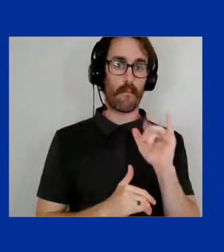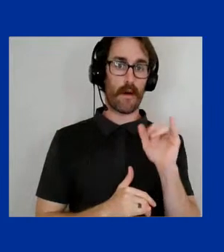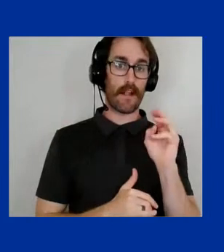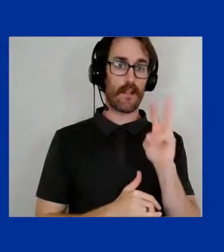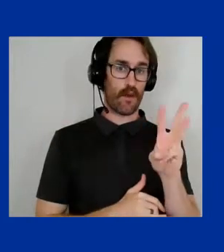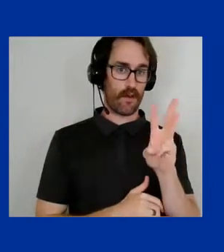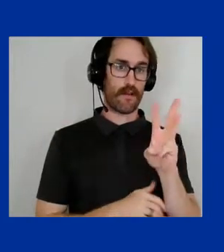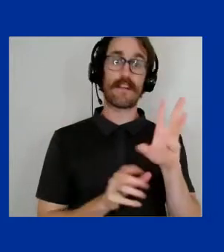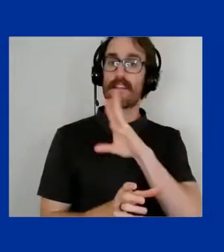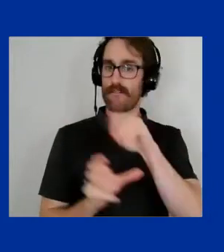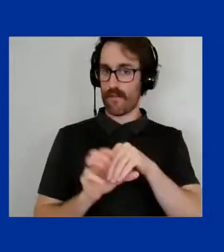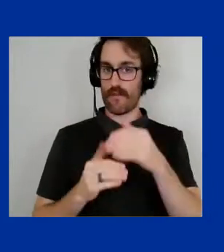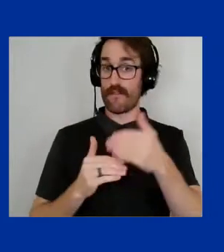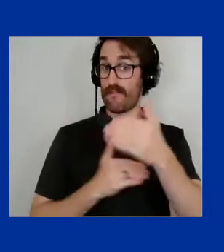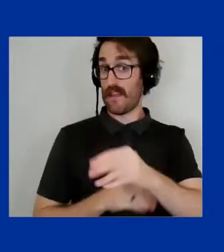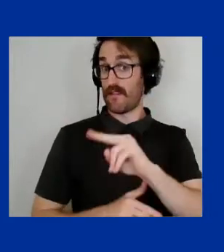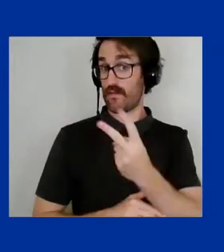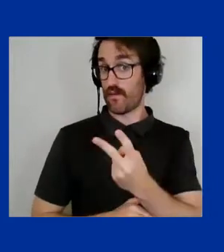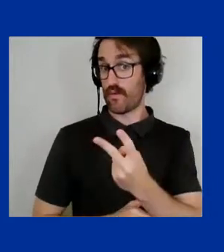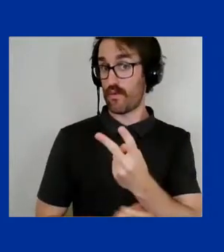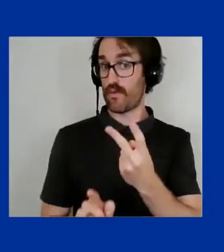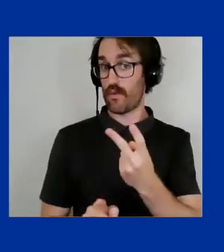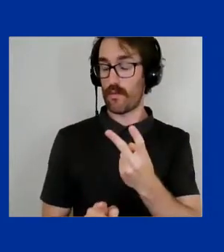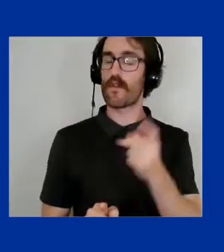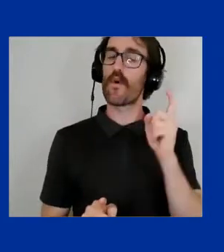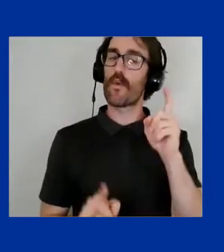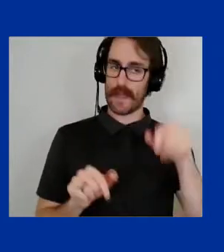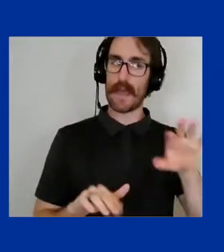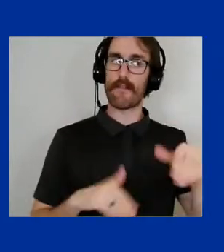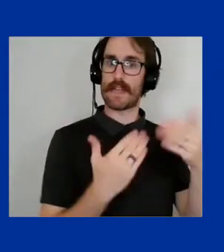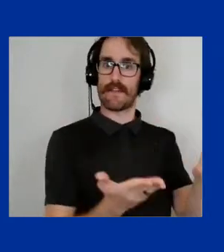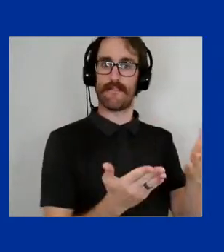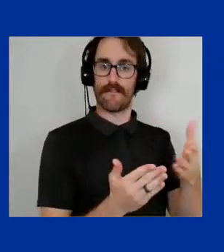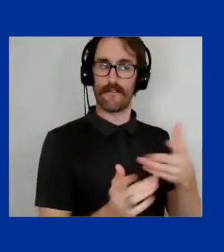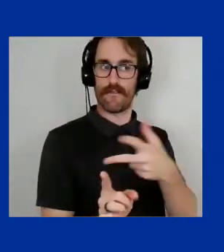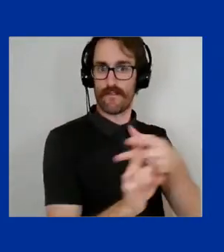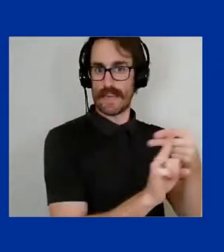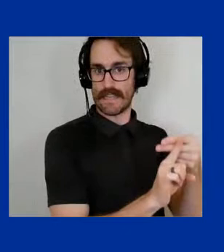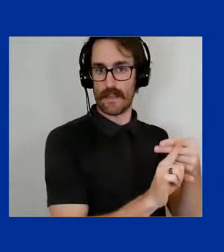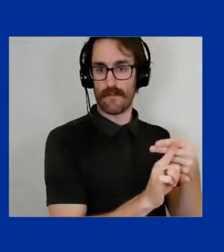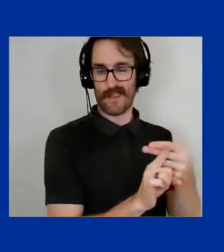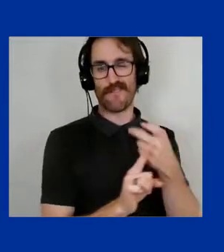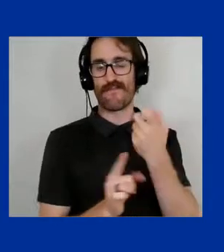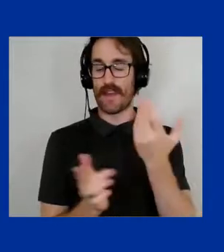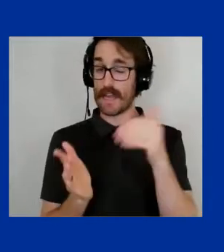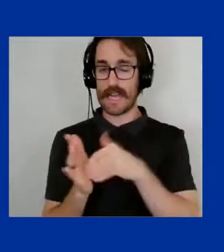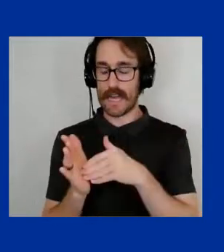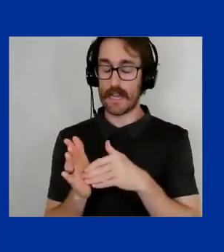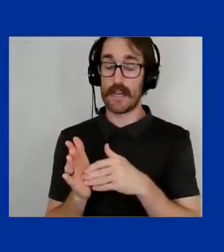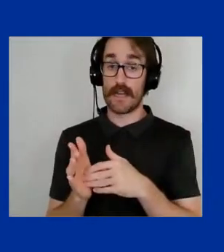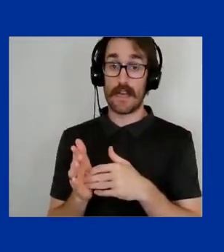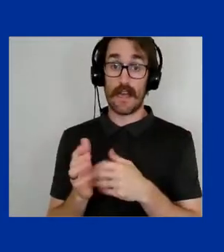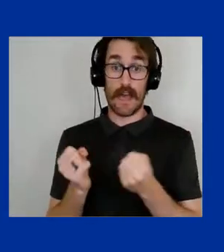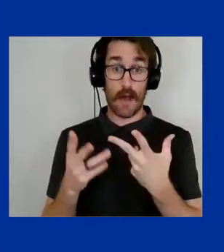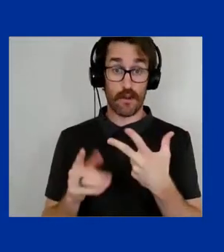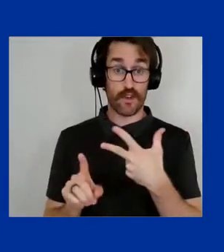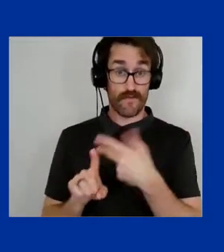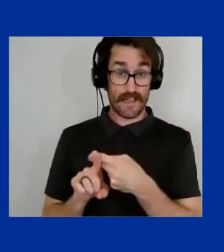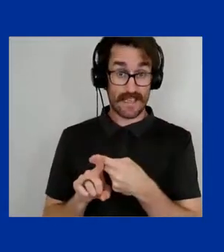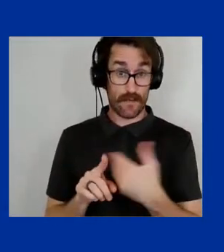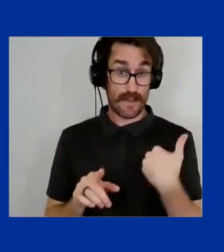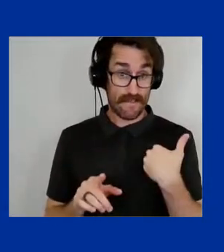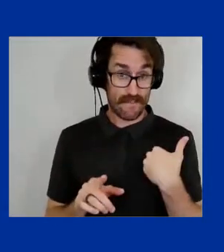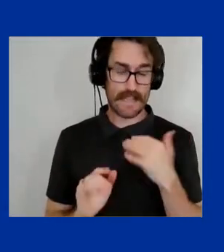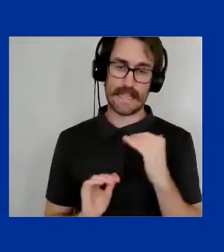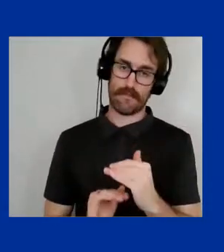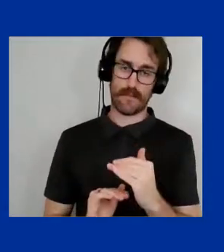But again, I keep repeating this, but limited vaccine gives us limited capability to get through groups right now. Great.